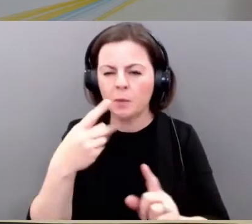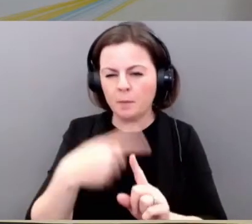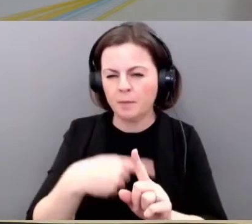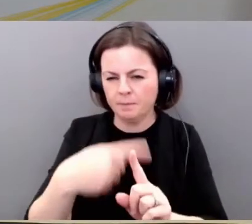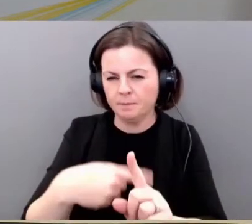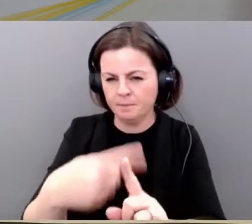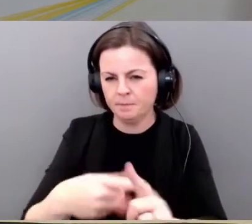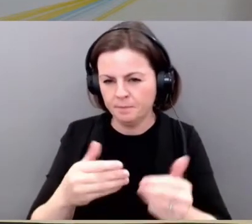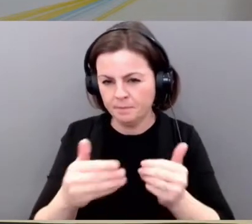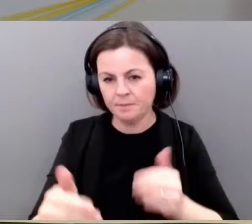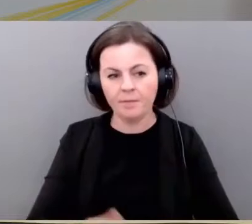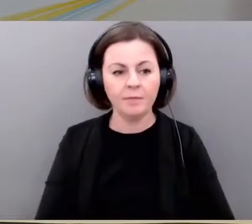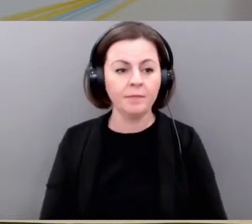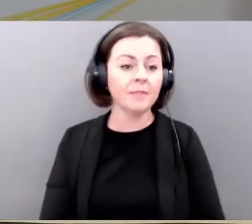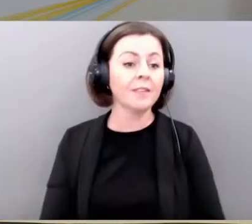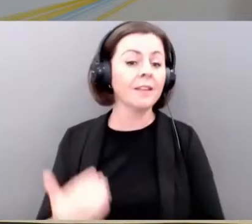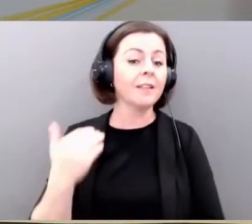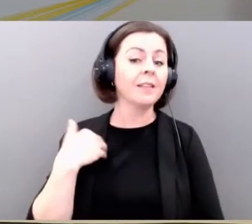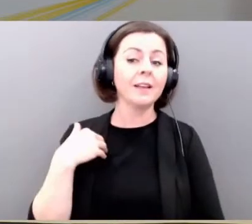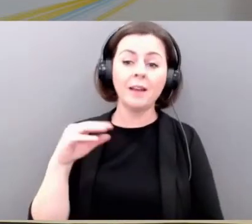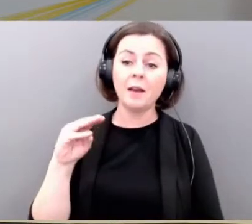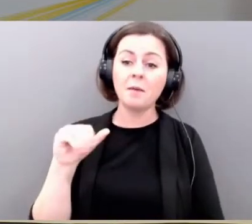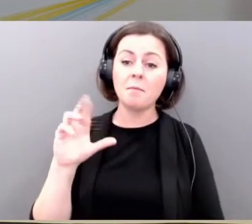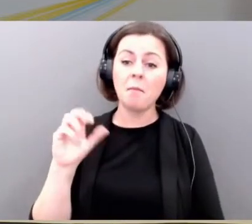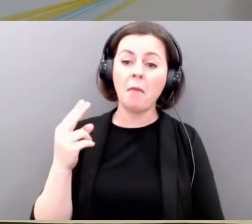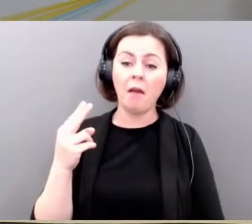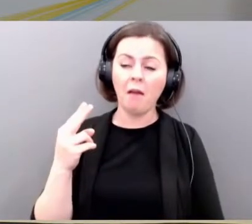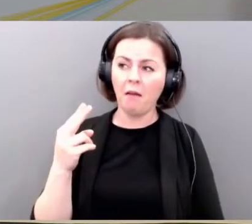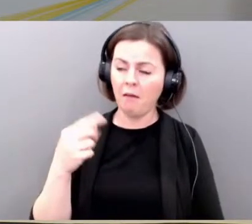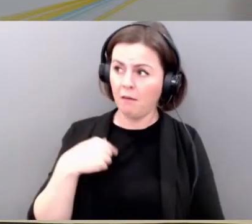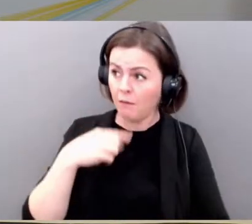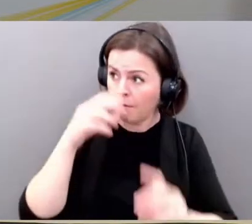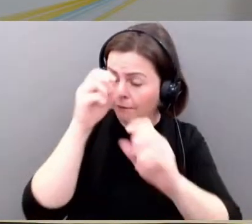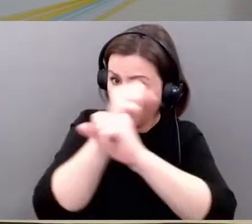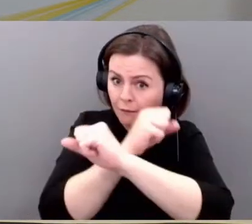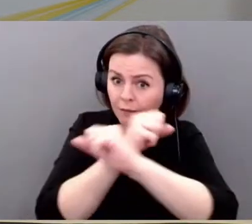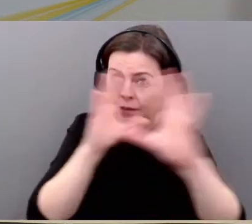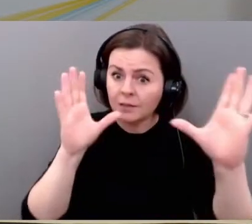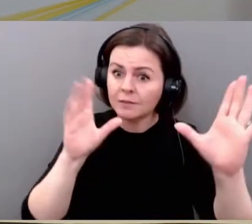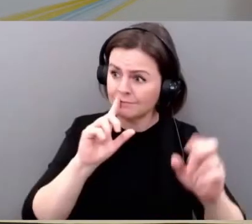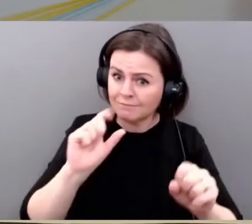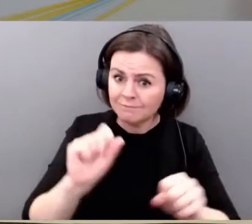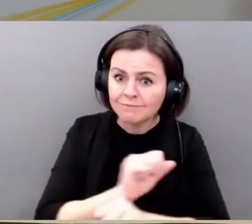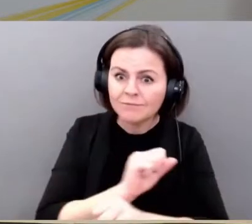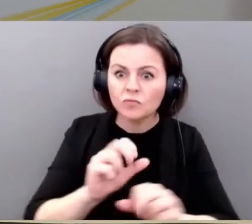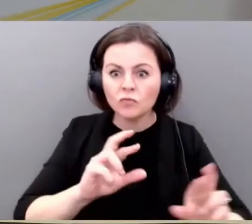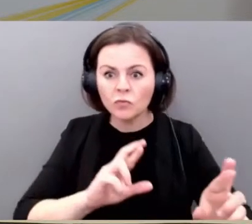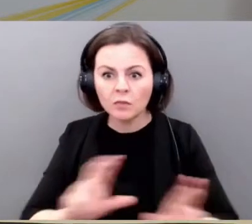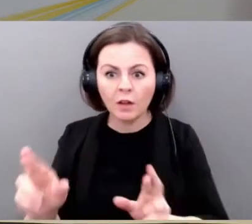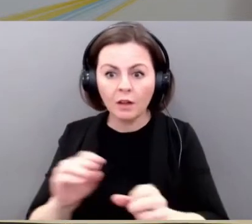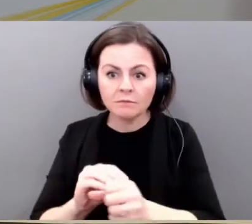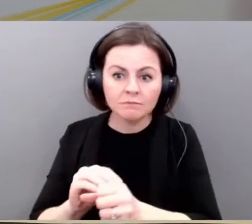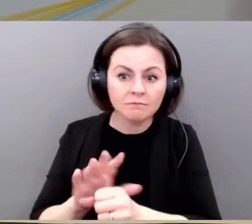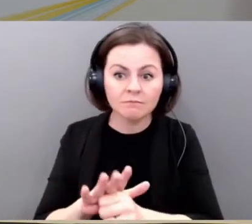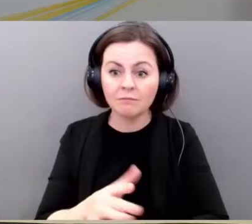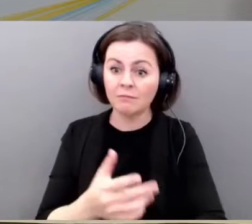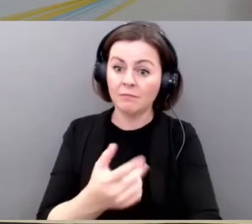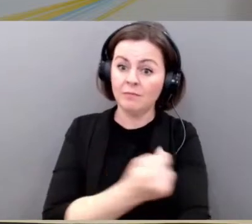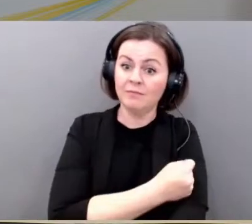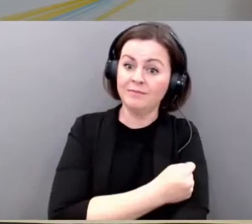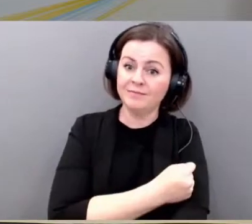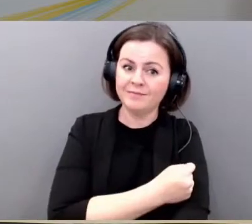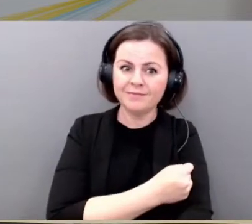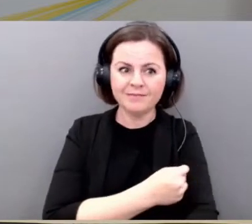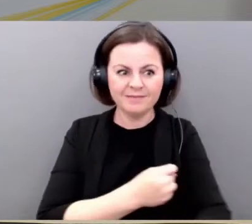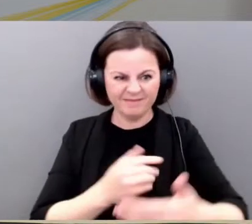If you had asked me in March, I would not have imagined that we would be administering a COVID-19 vaccine in PEI before the end of